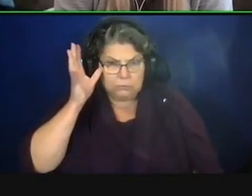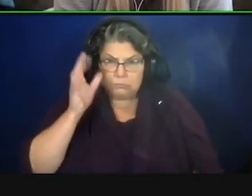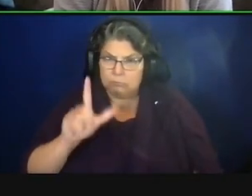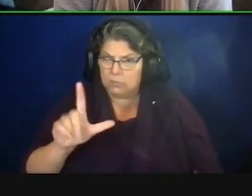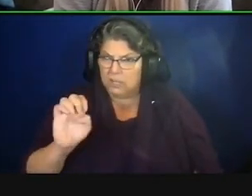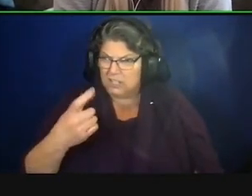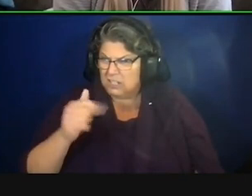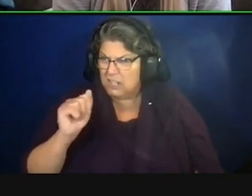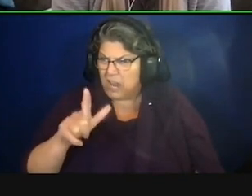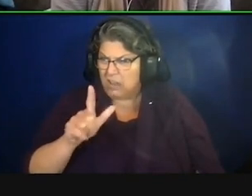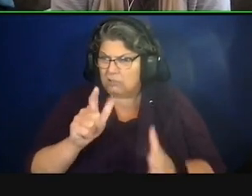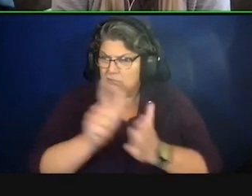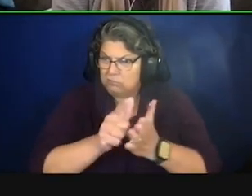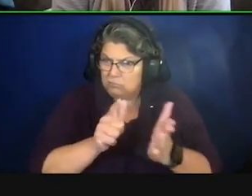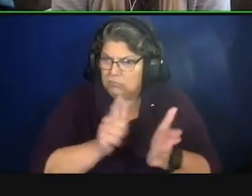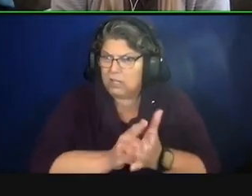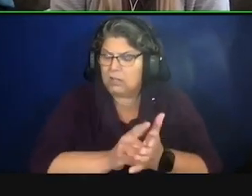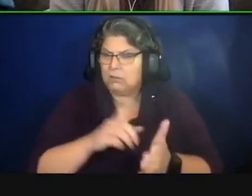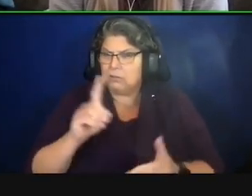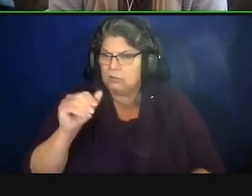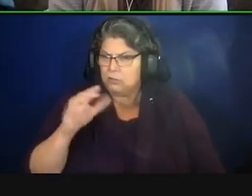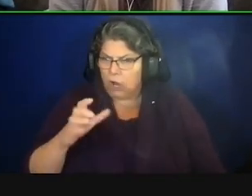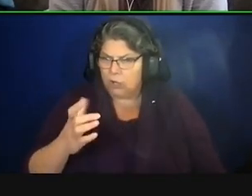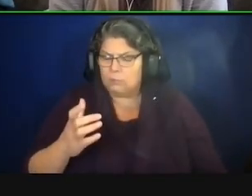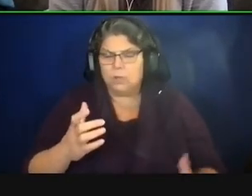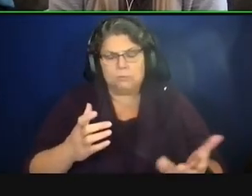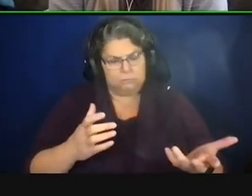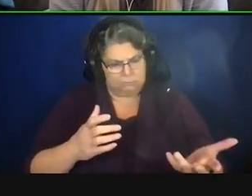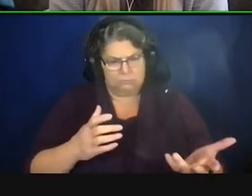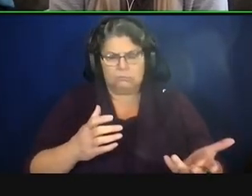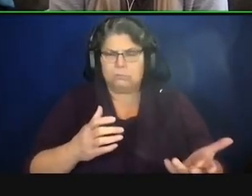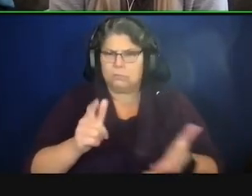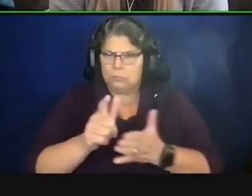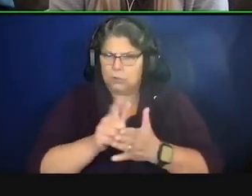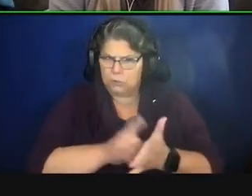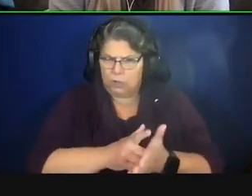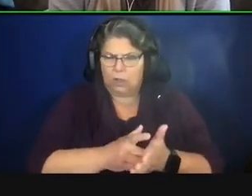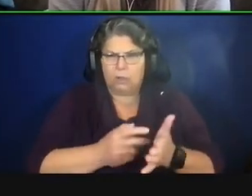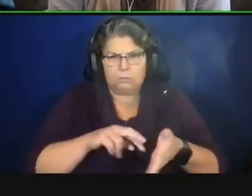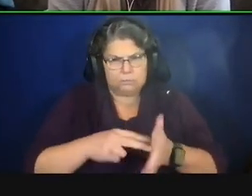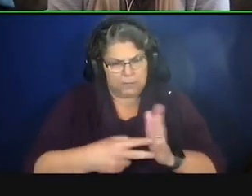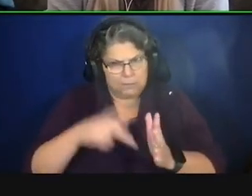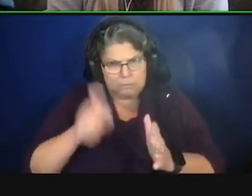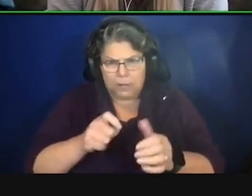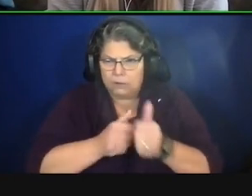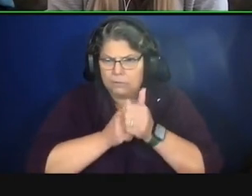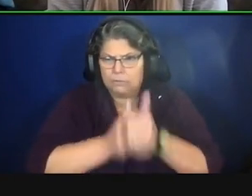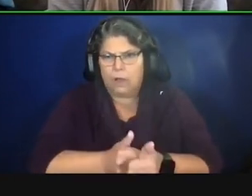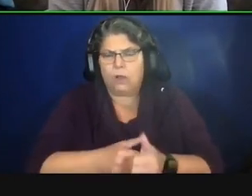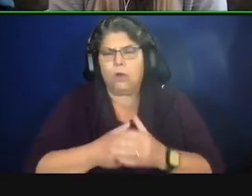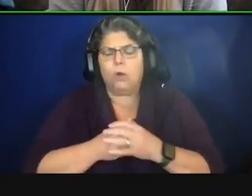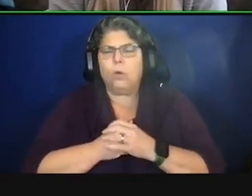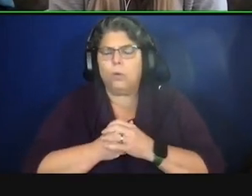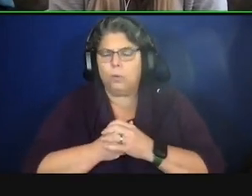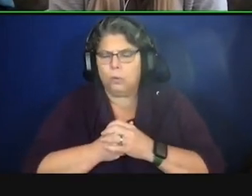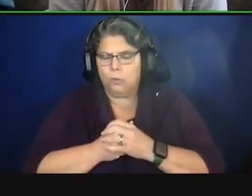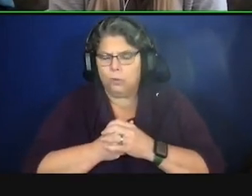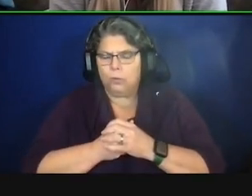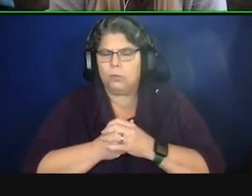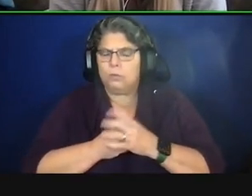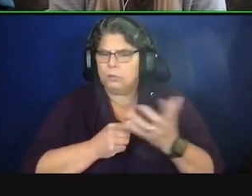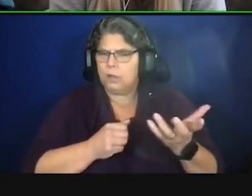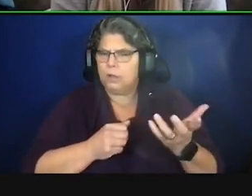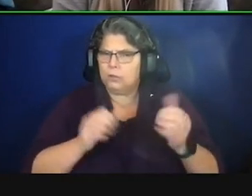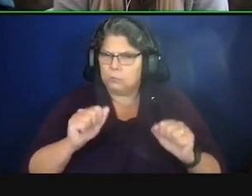document. It is enforceable, and it is intended to be able to explain